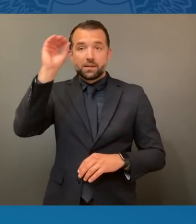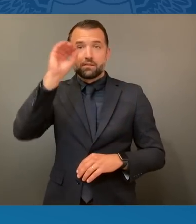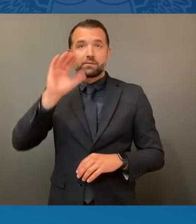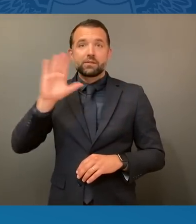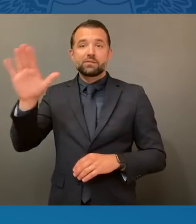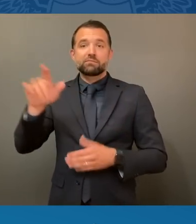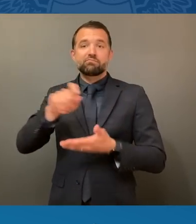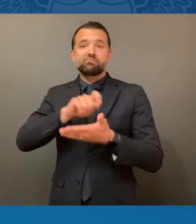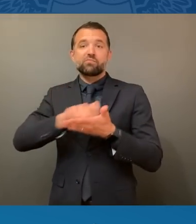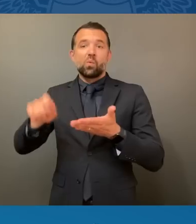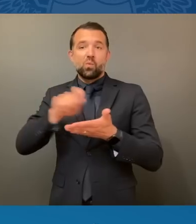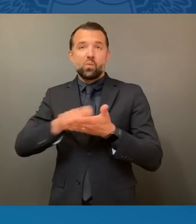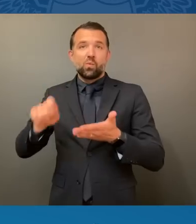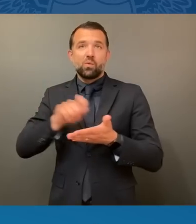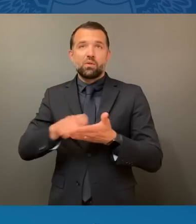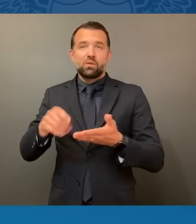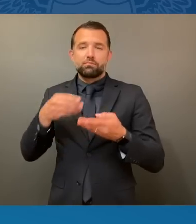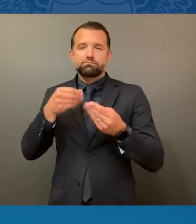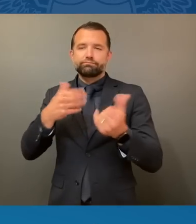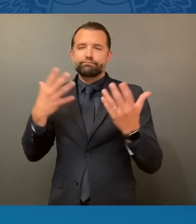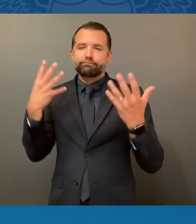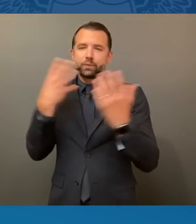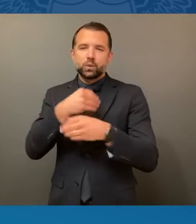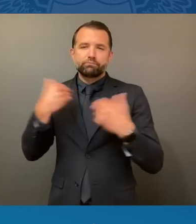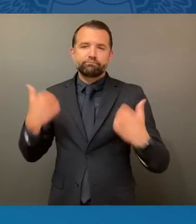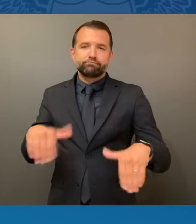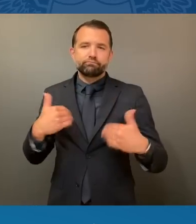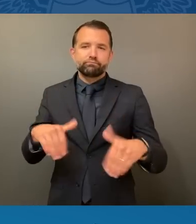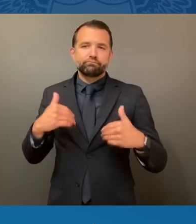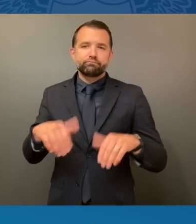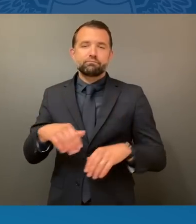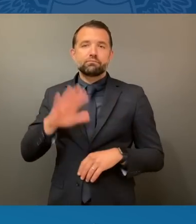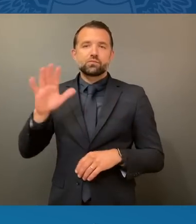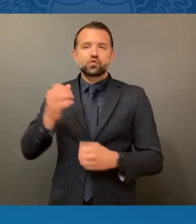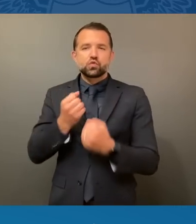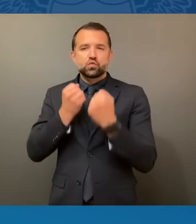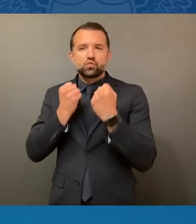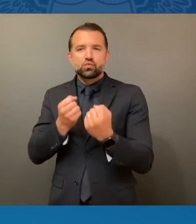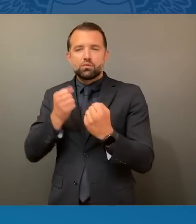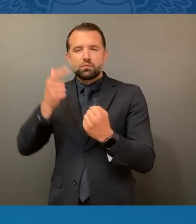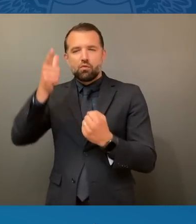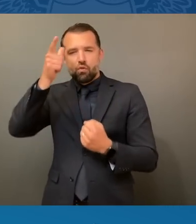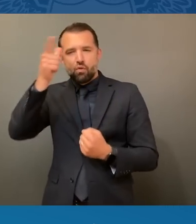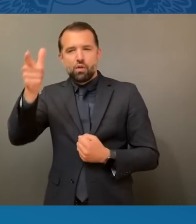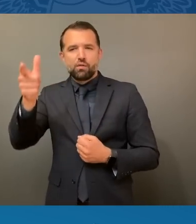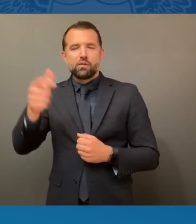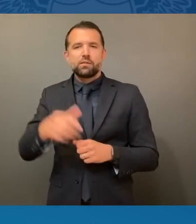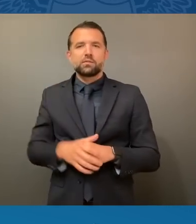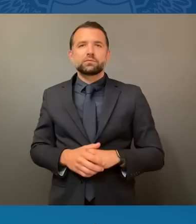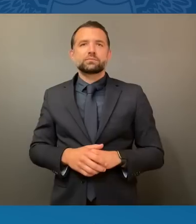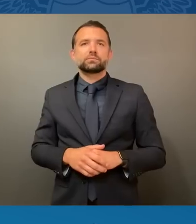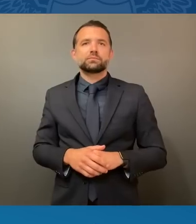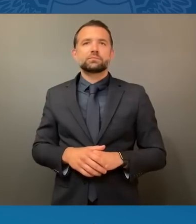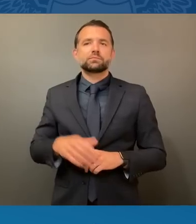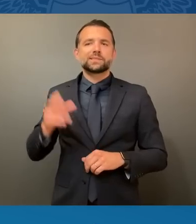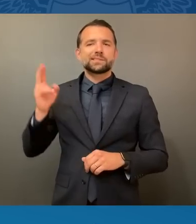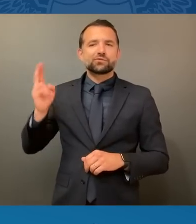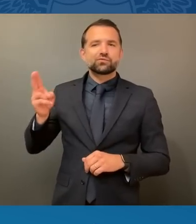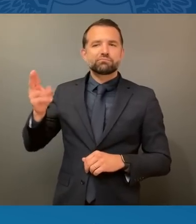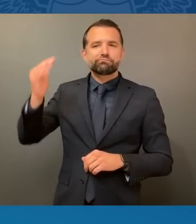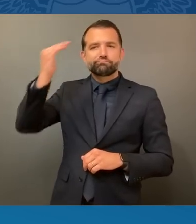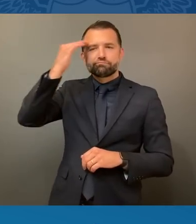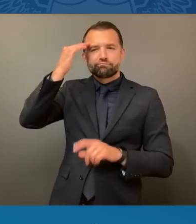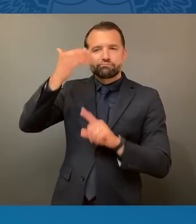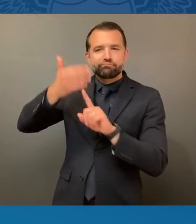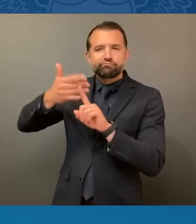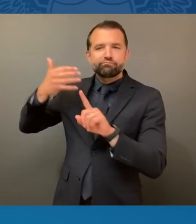is compelled by logic and a knowledge of history and a clarity of thinking about where we